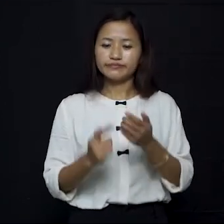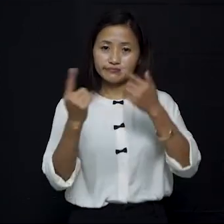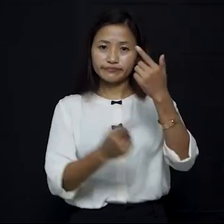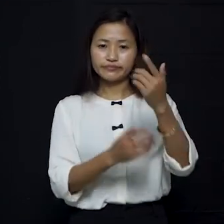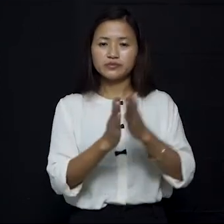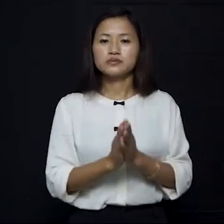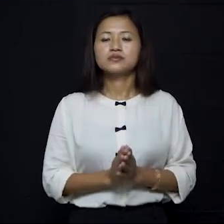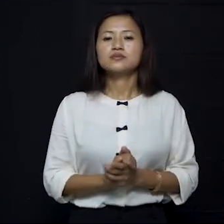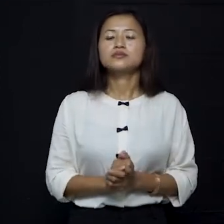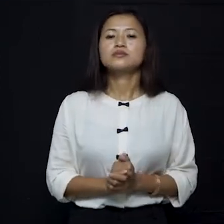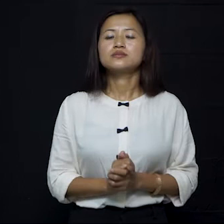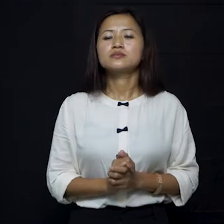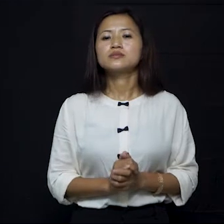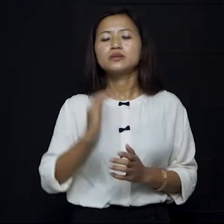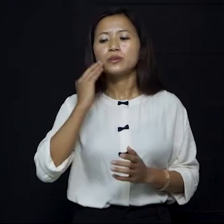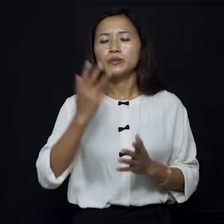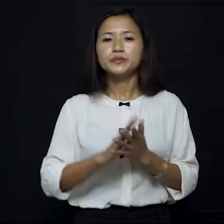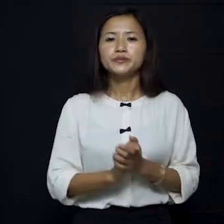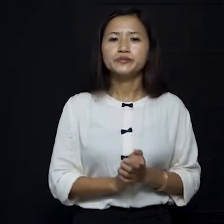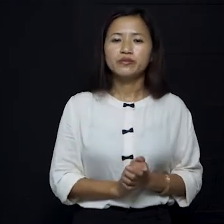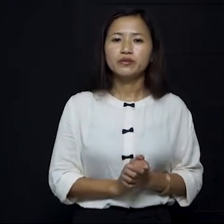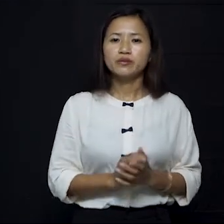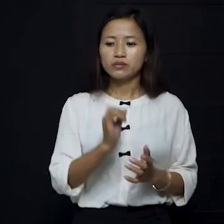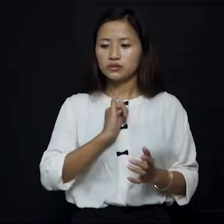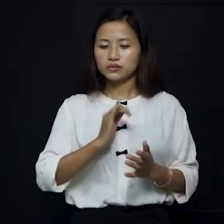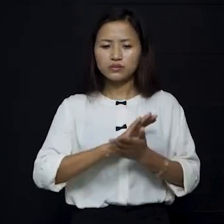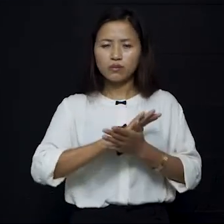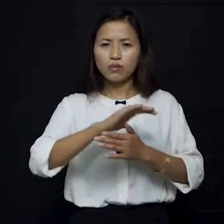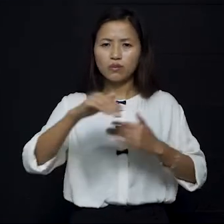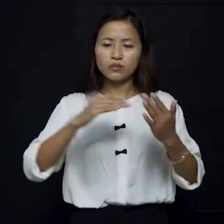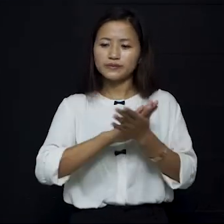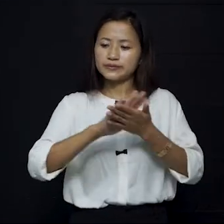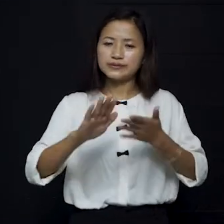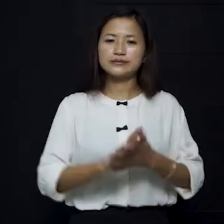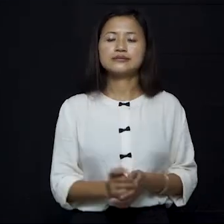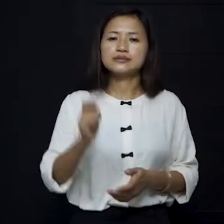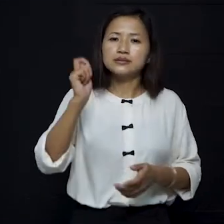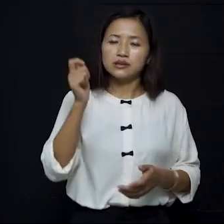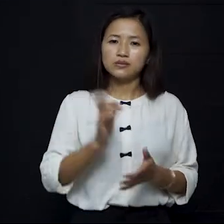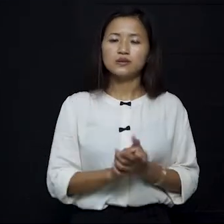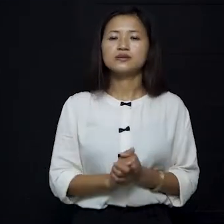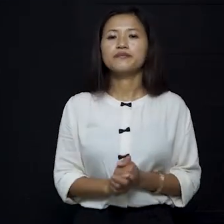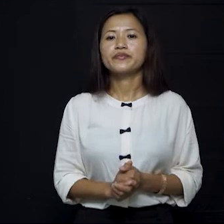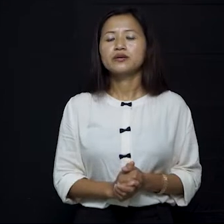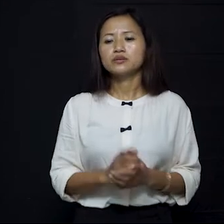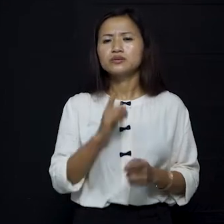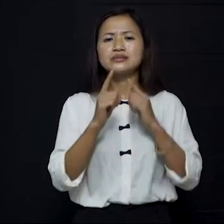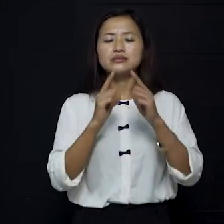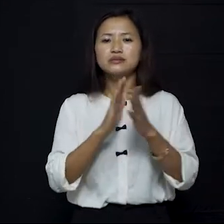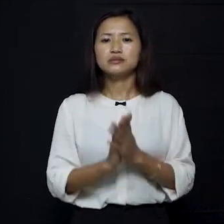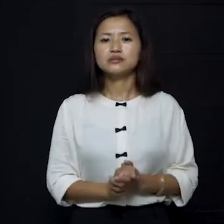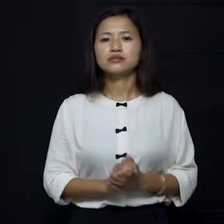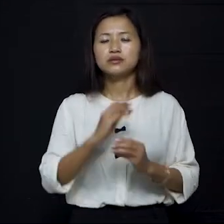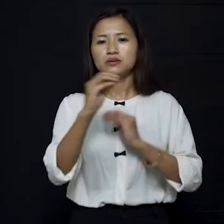going to school when I was already working. Example, imagine that you are discussing